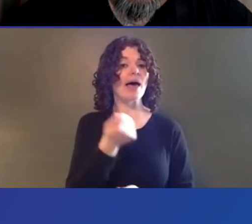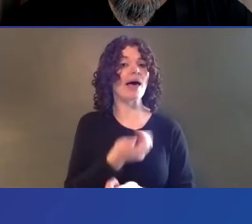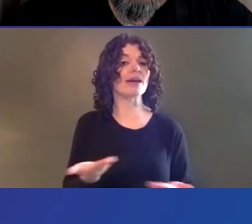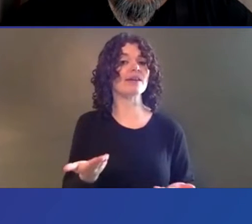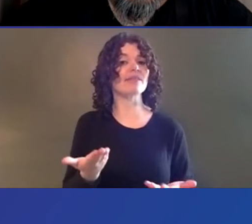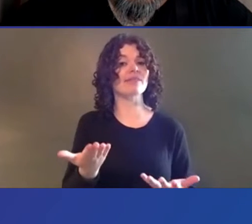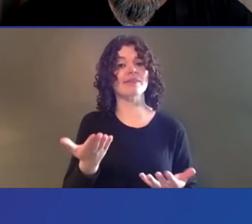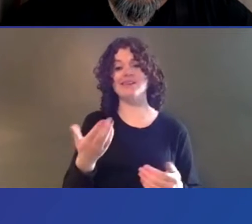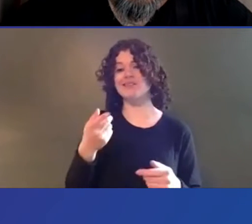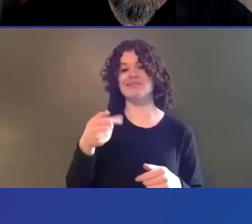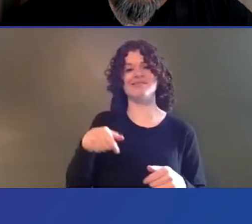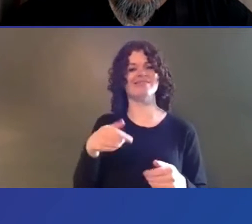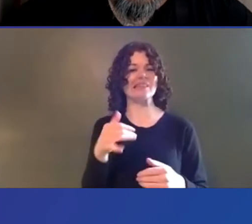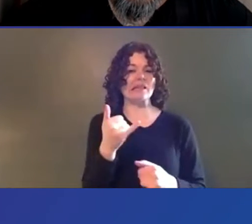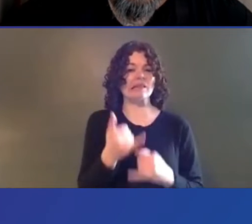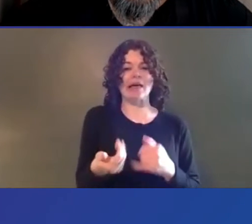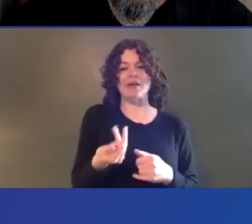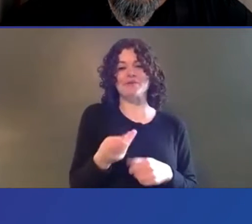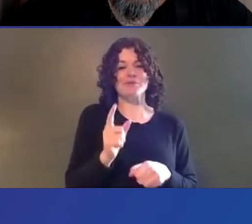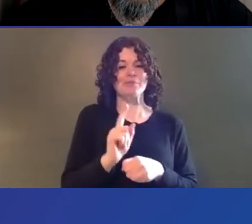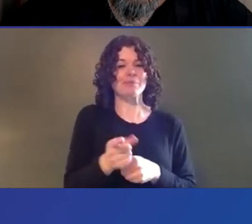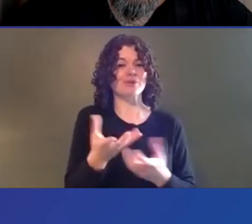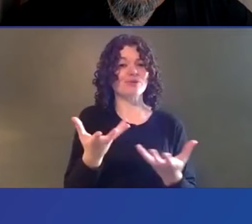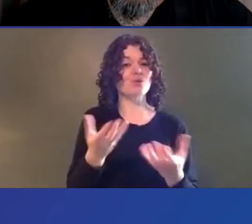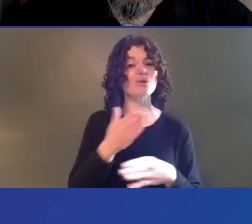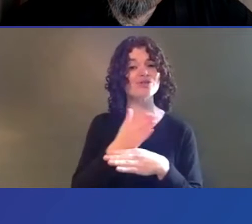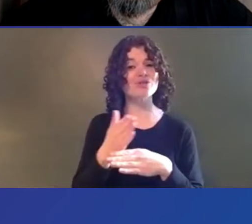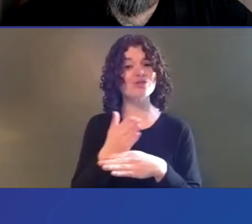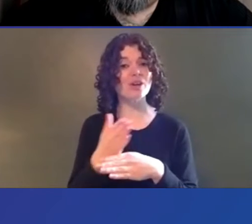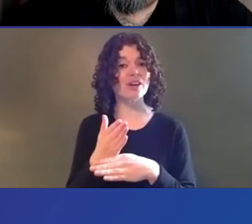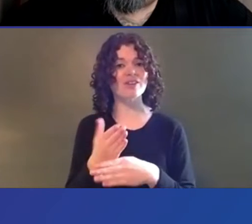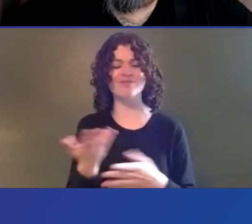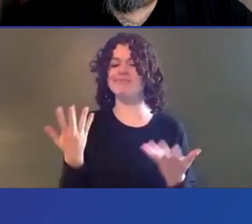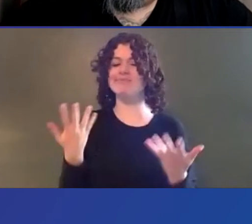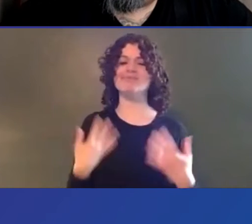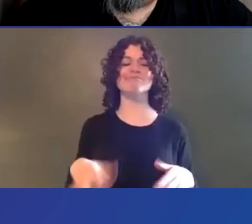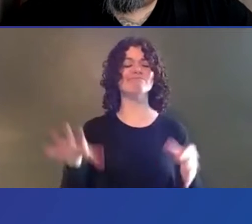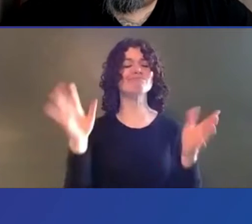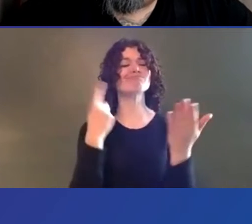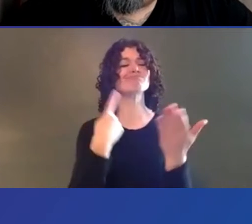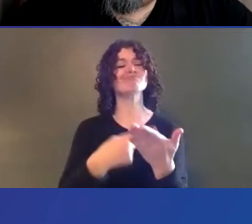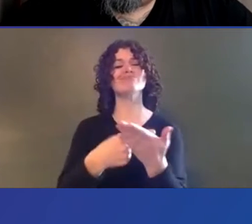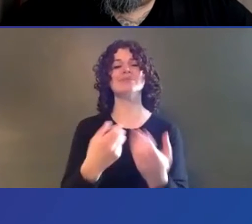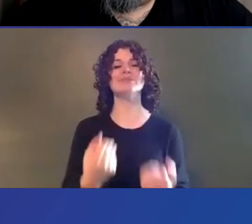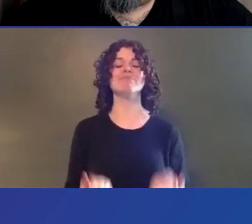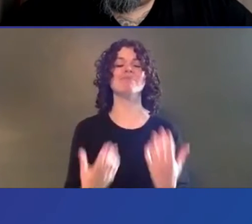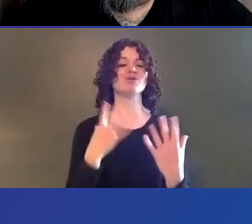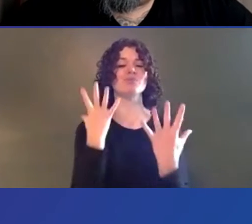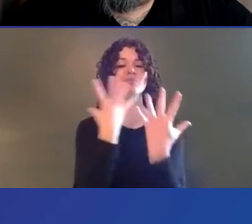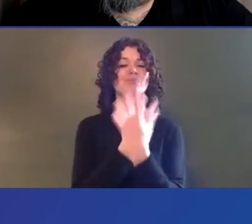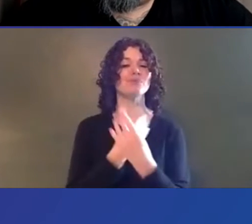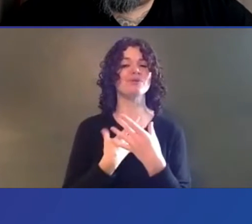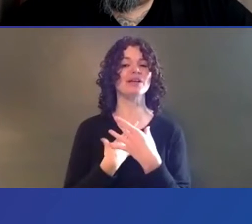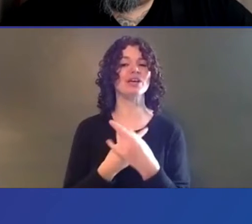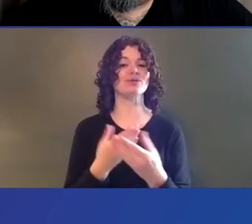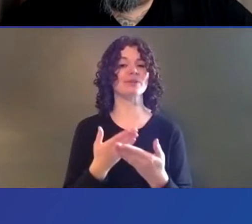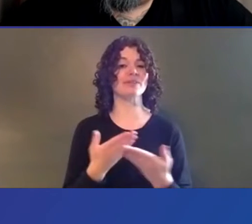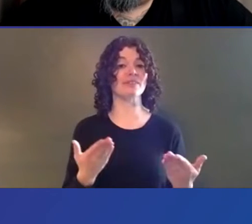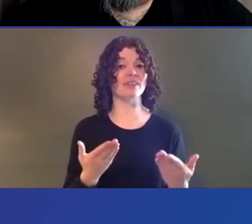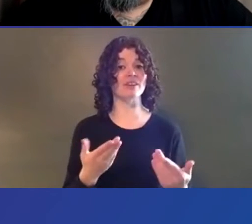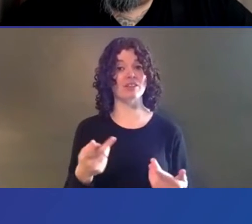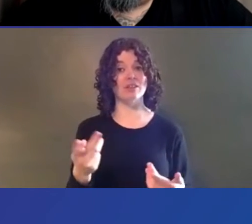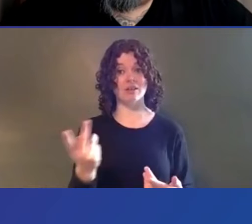our last couple of minutes. You said a lot of wonderful and interesting things. Is there anything that you think